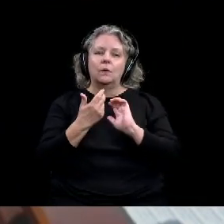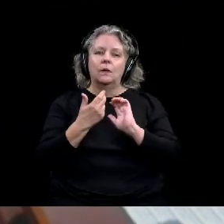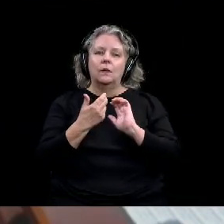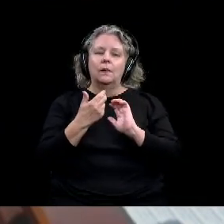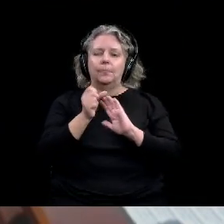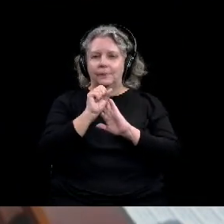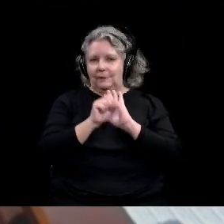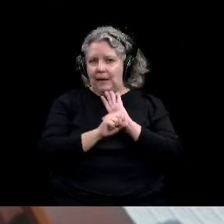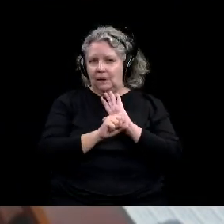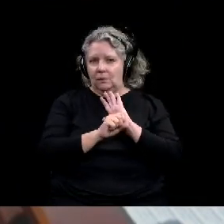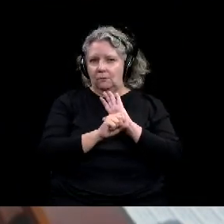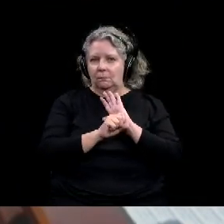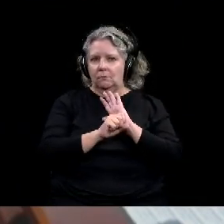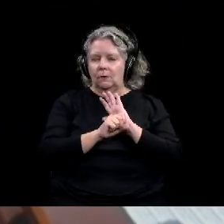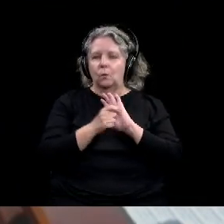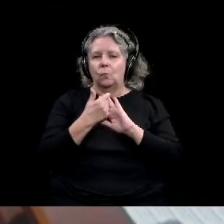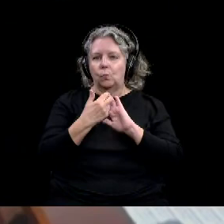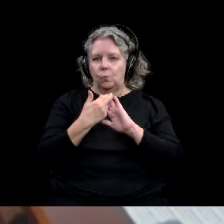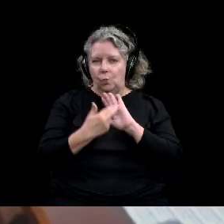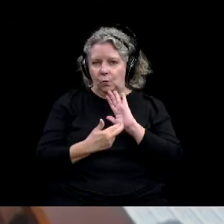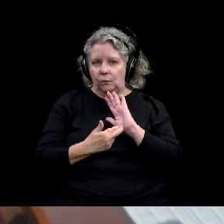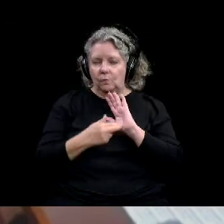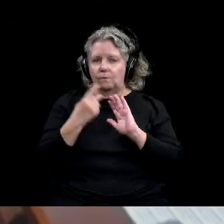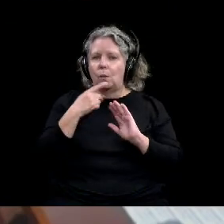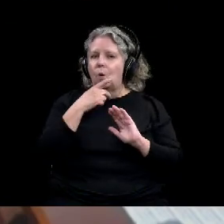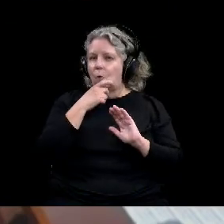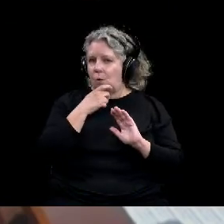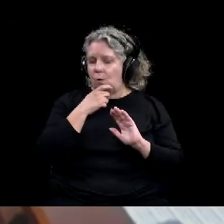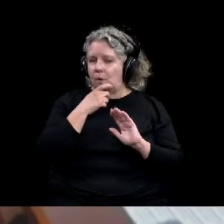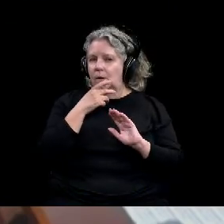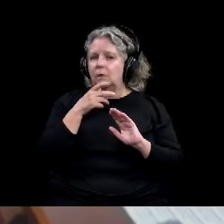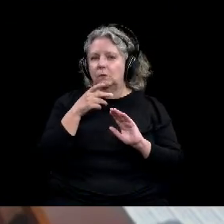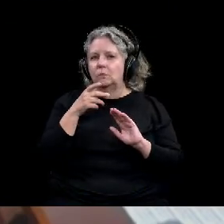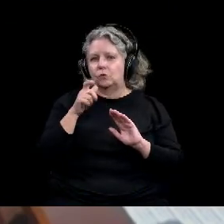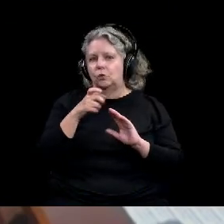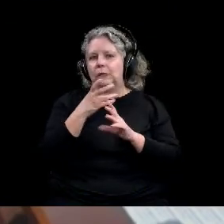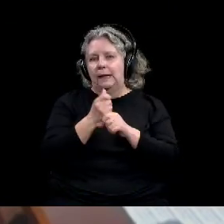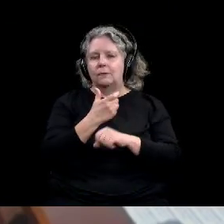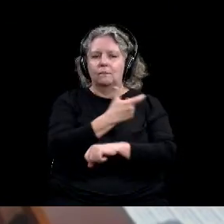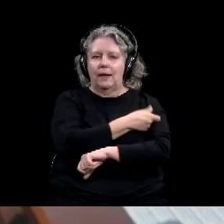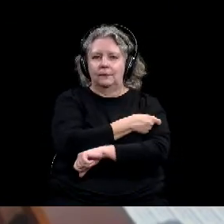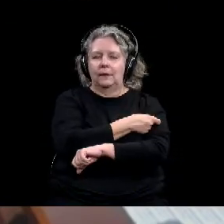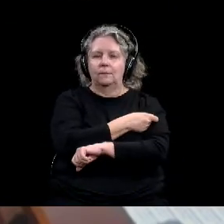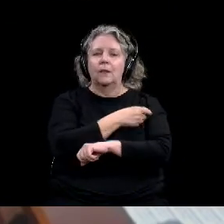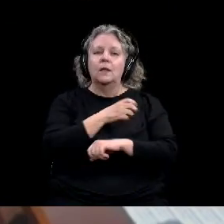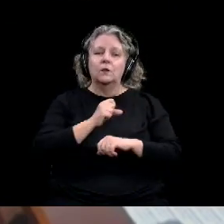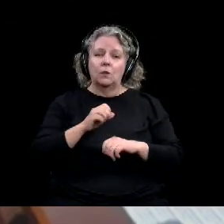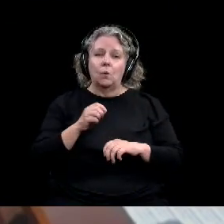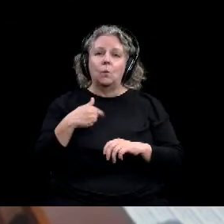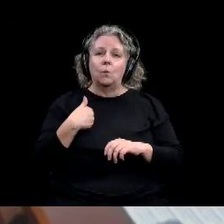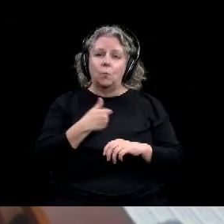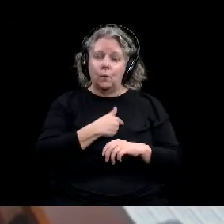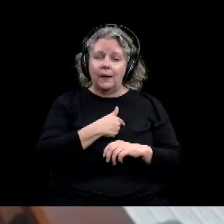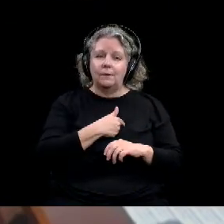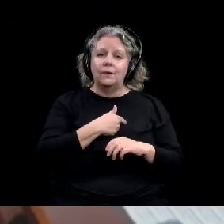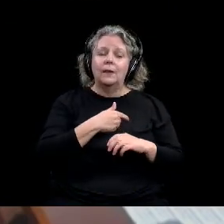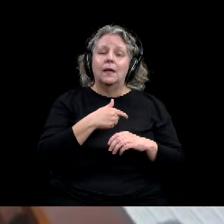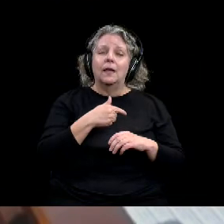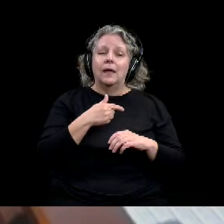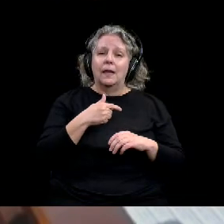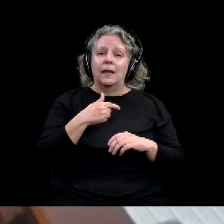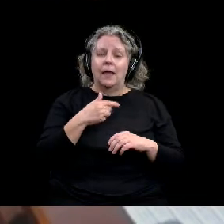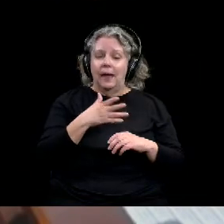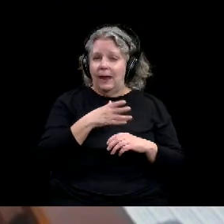done across our community from multiple organizations to try to get vaccinations in patients' arms. So thanks to all those folks who have been